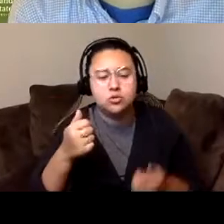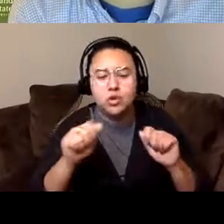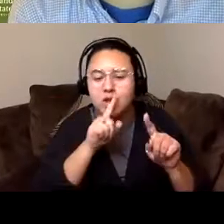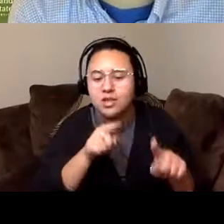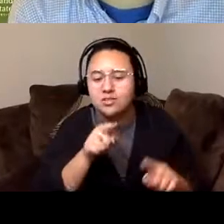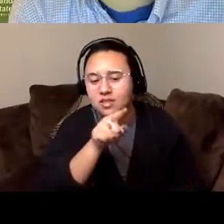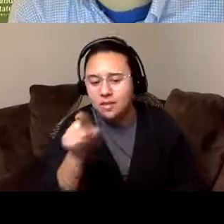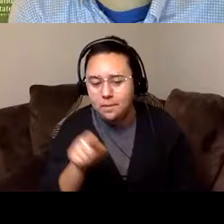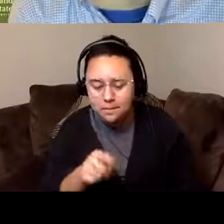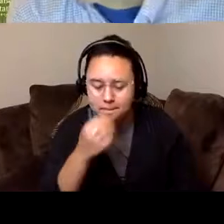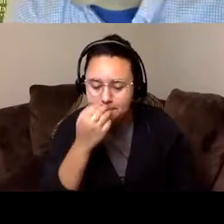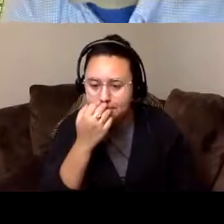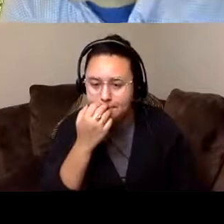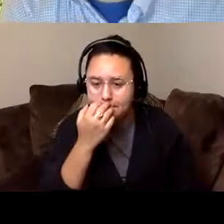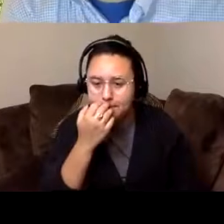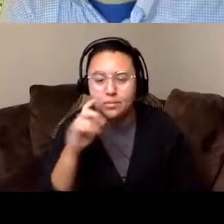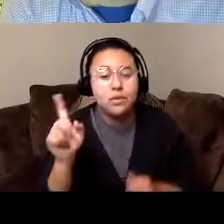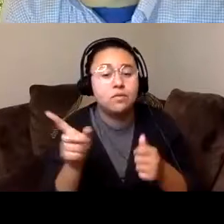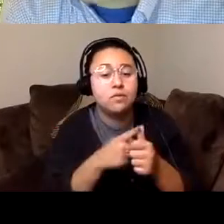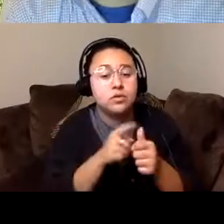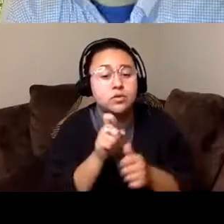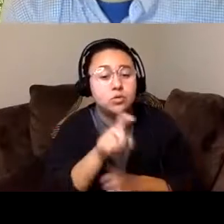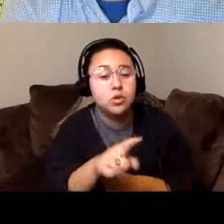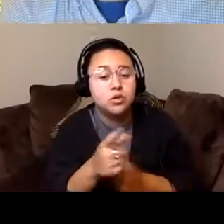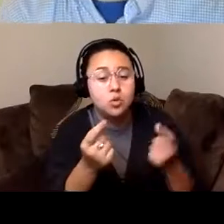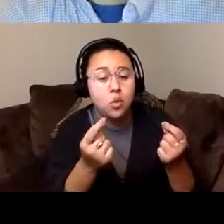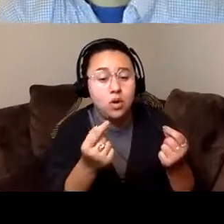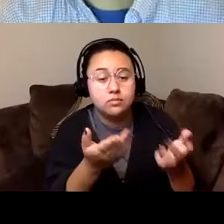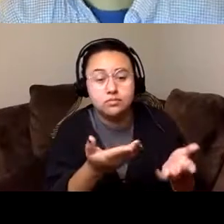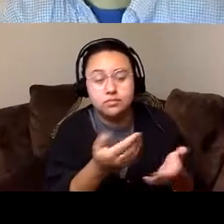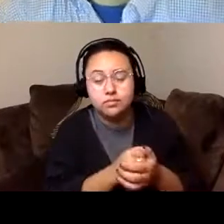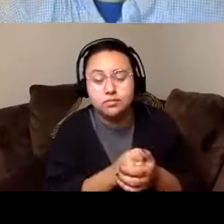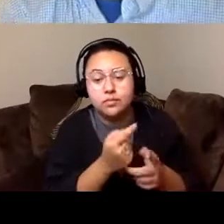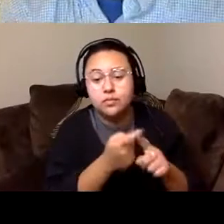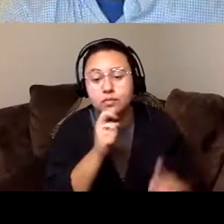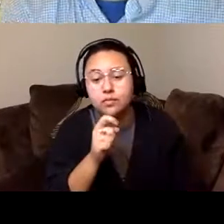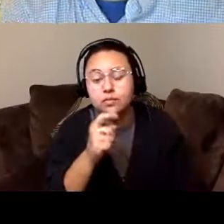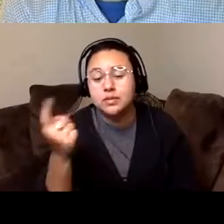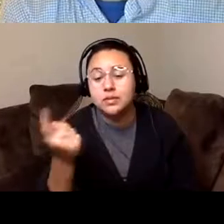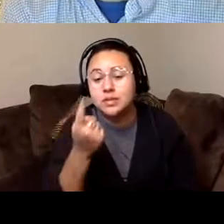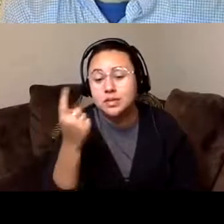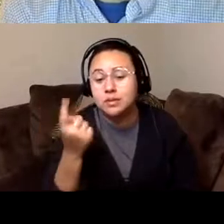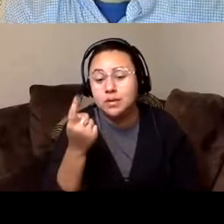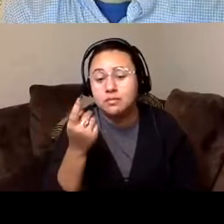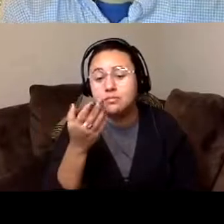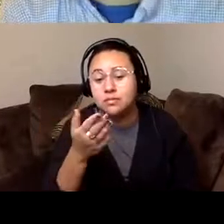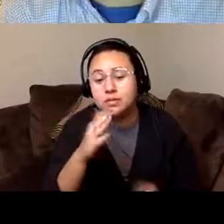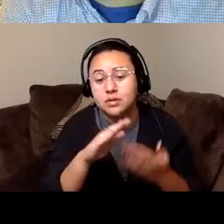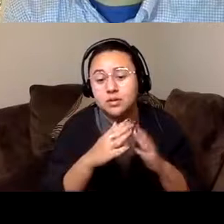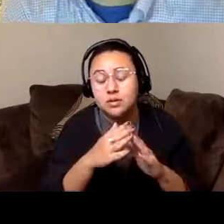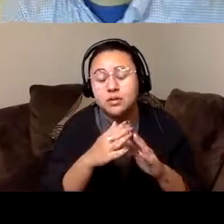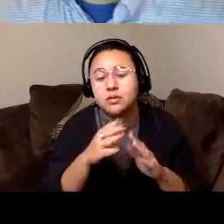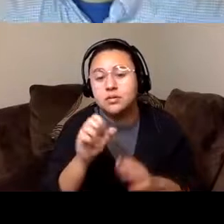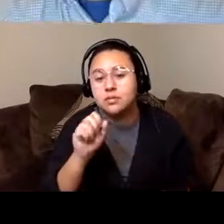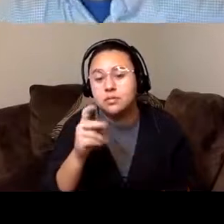answered. And so the first question that we have was from somebody at the city of Springfield.